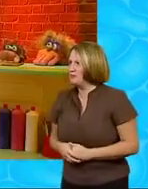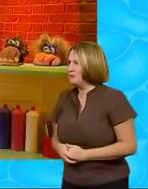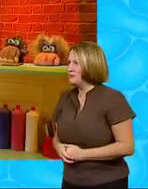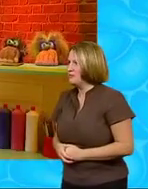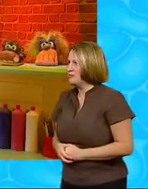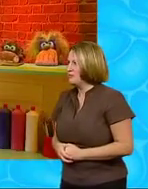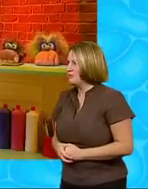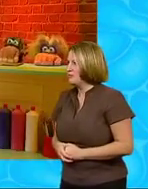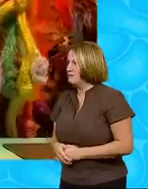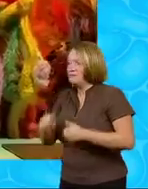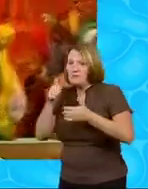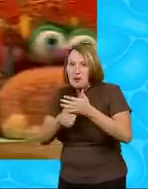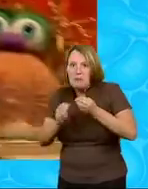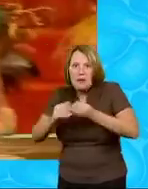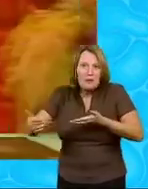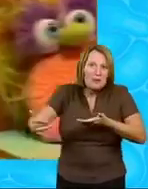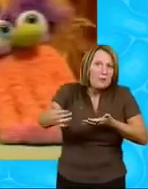Make and do is what we do.